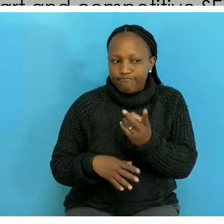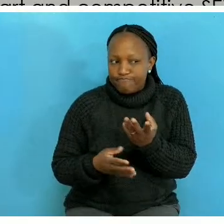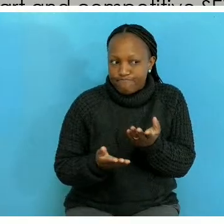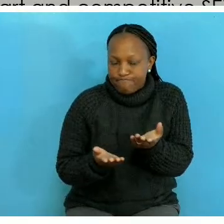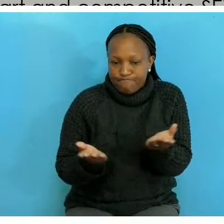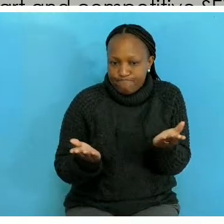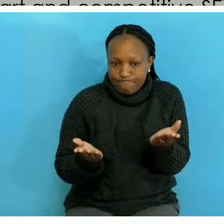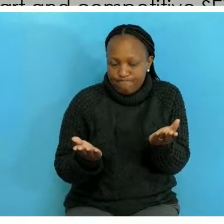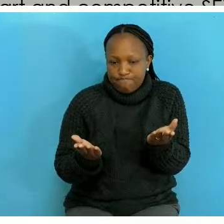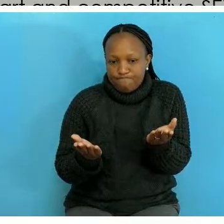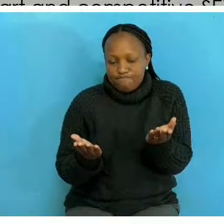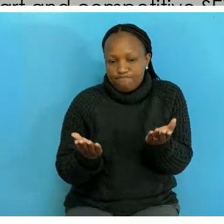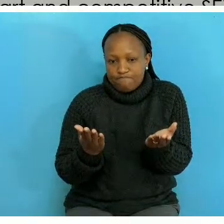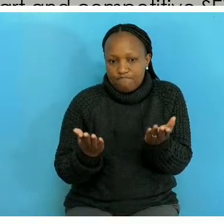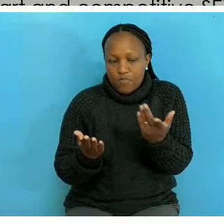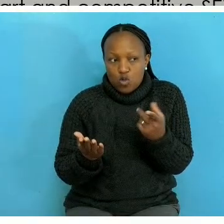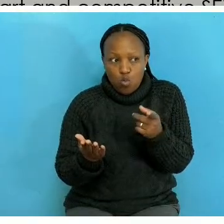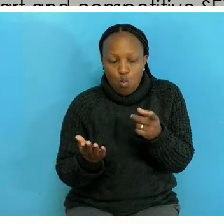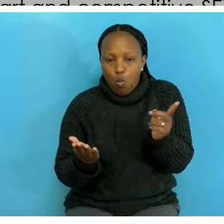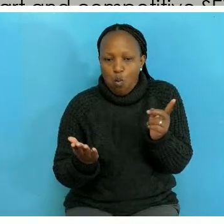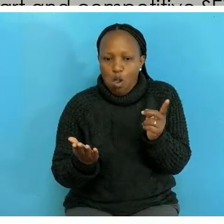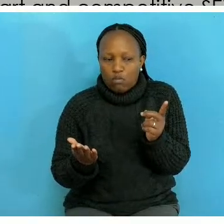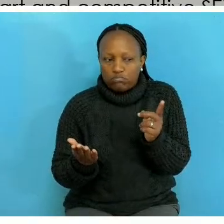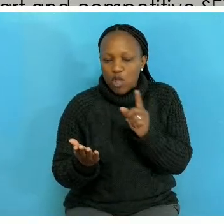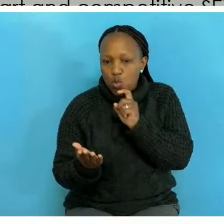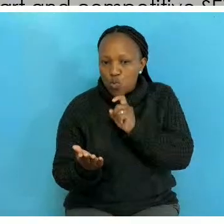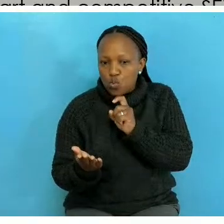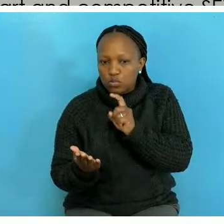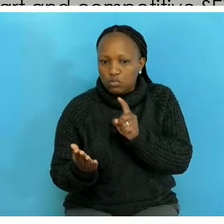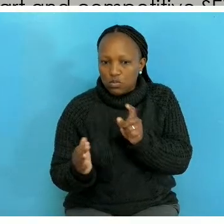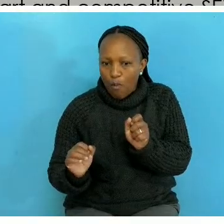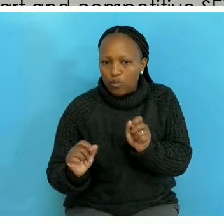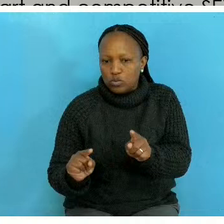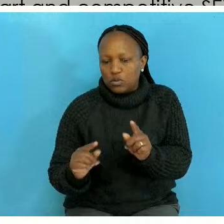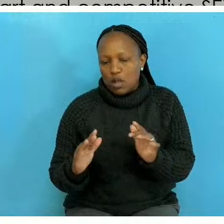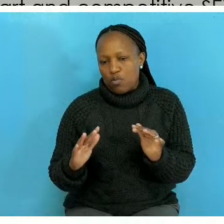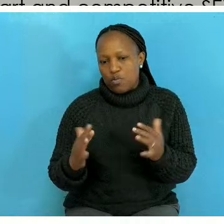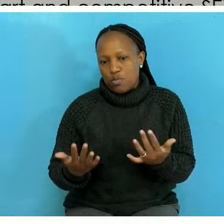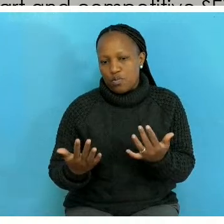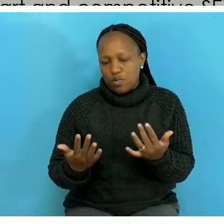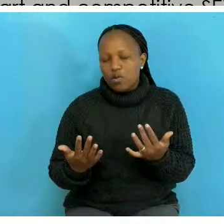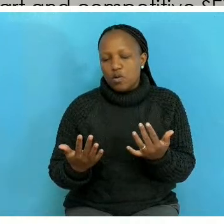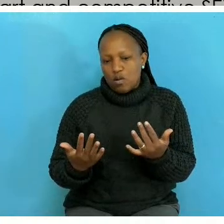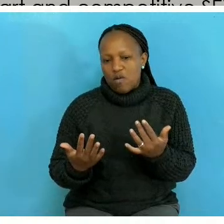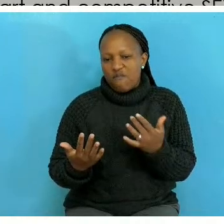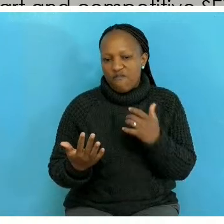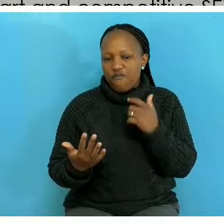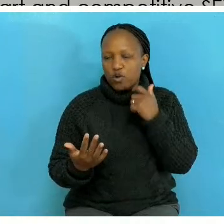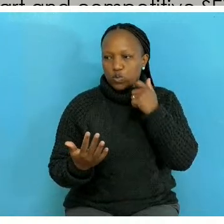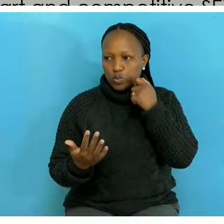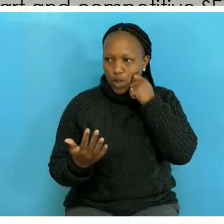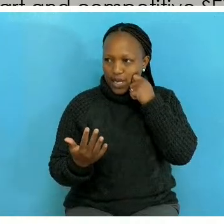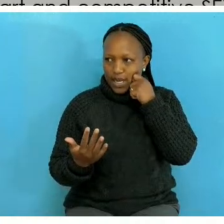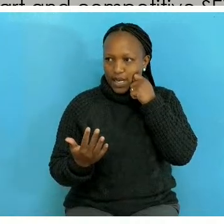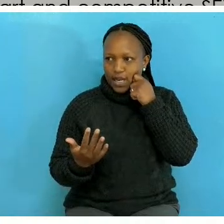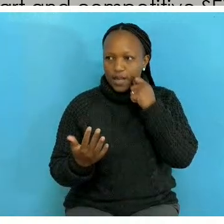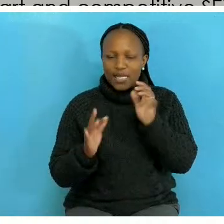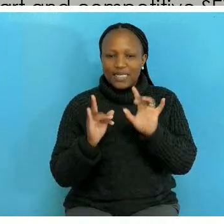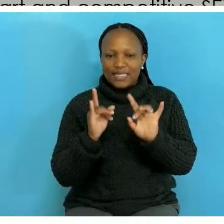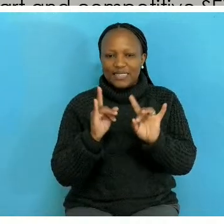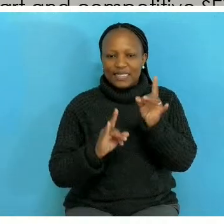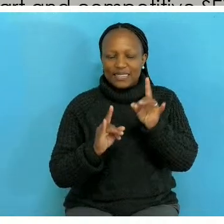potentially benefit or become a supplier into the Tshwane Auto City region